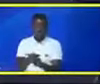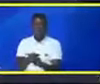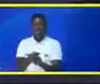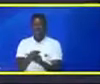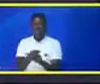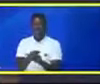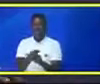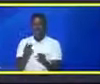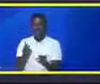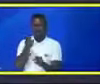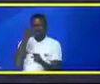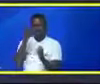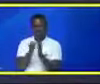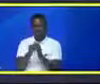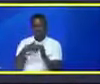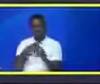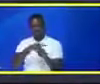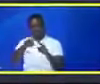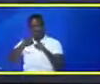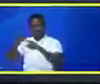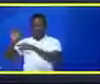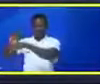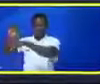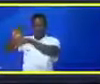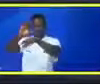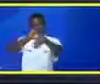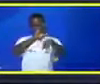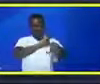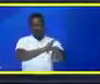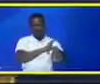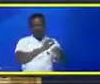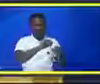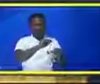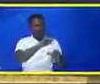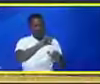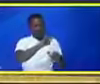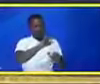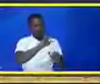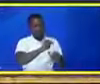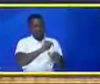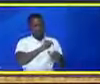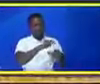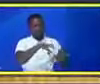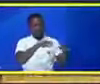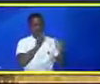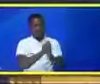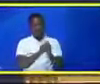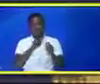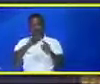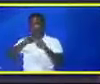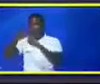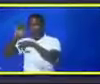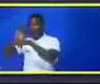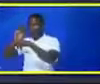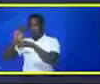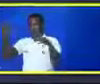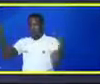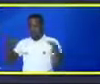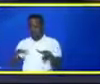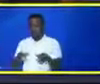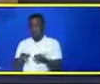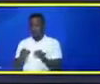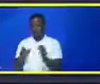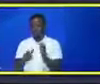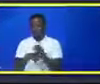I understand there are other churches aside from Action Chapel that are here gathered. This meeting is beyond